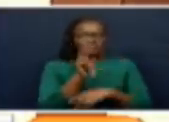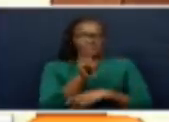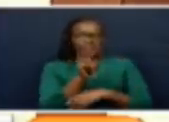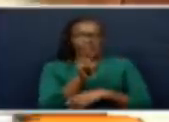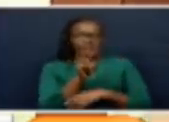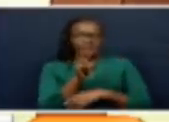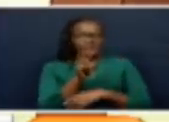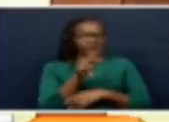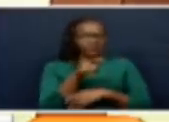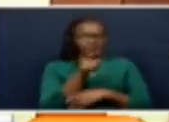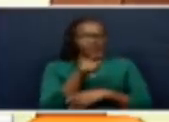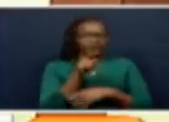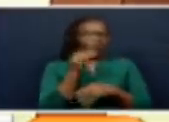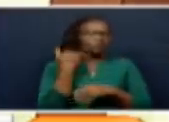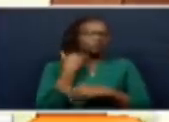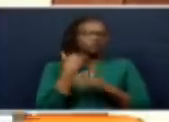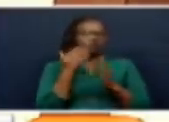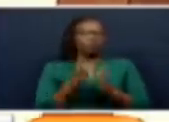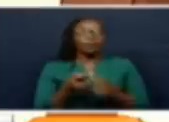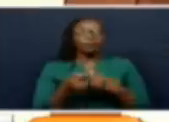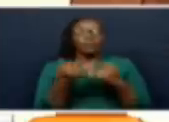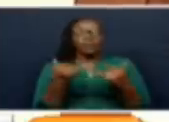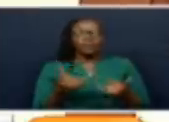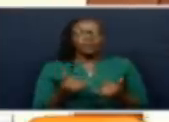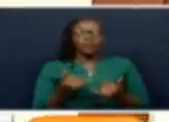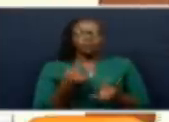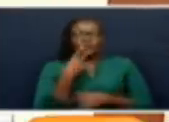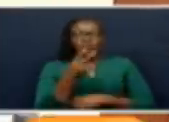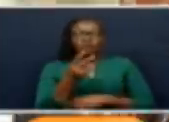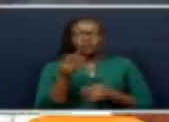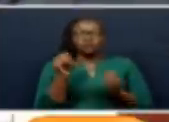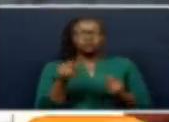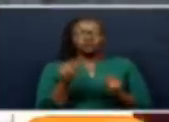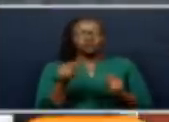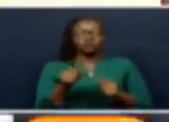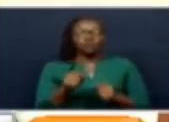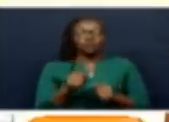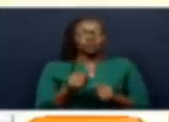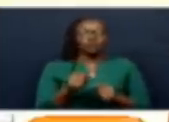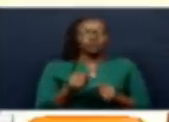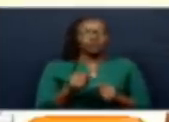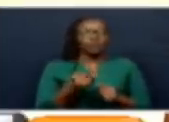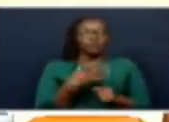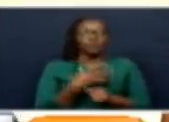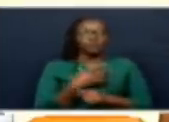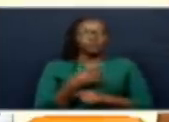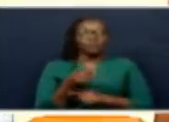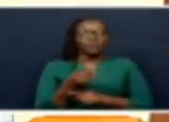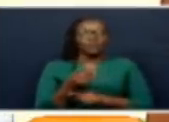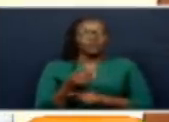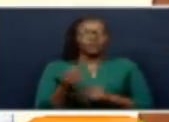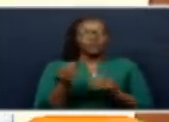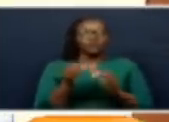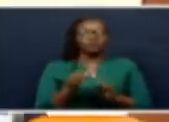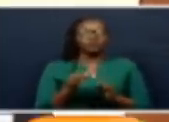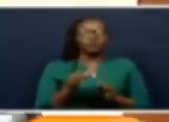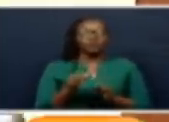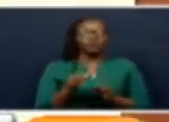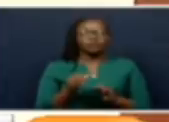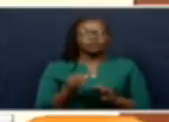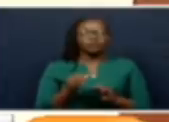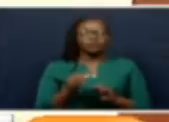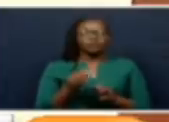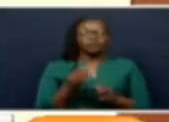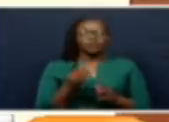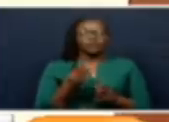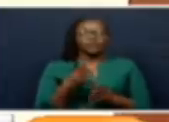they are saying all these people, yes. You know. All these good things. So you shouldn't listen to those outside, even to me. Yeah, you should just